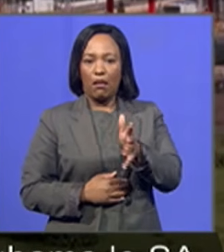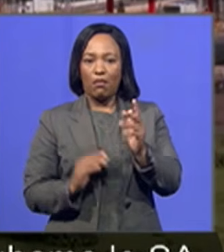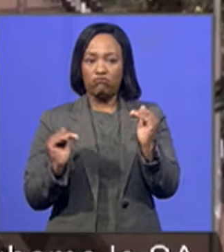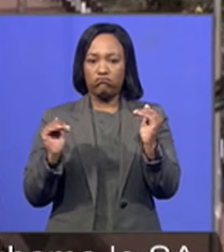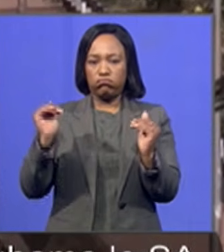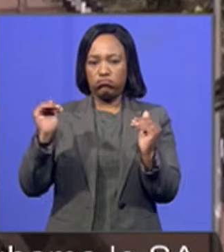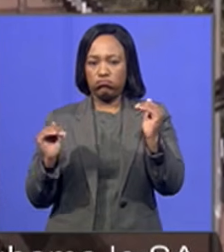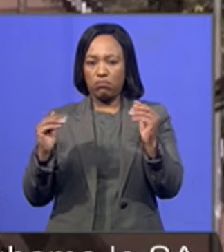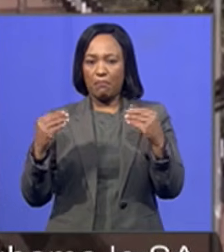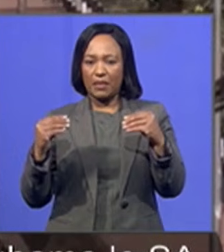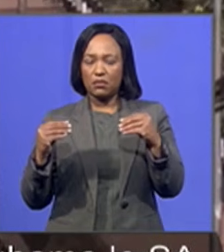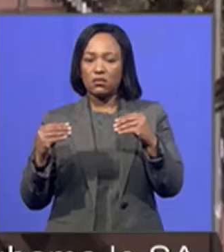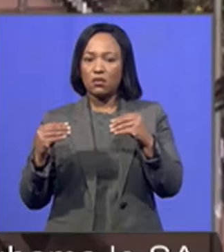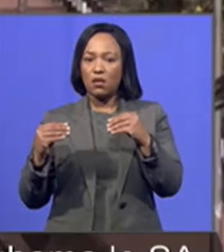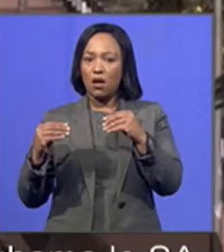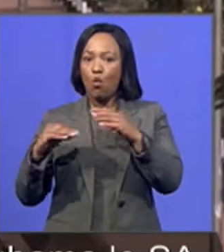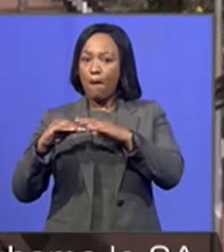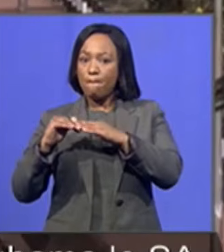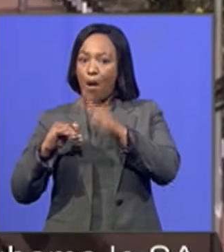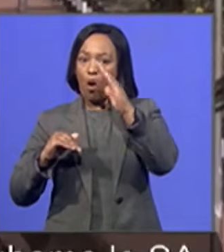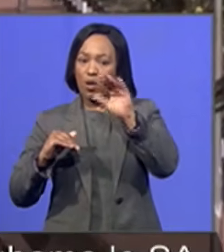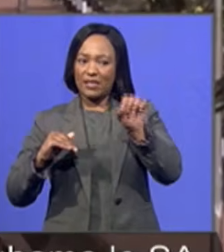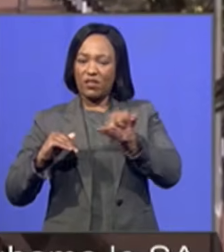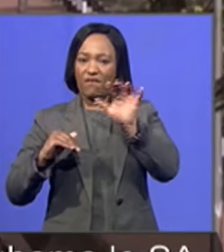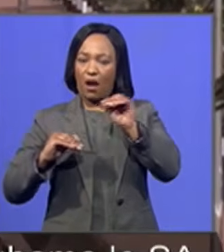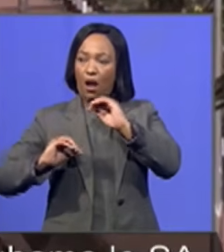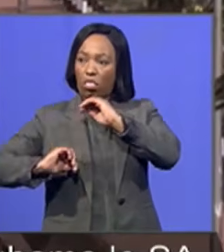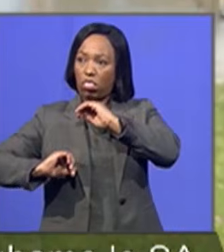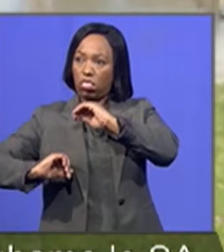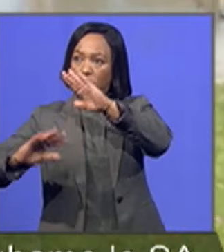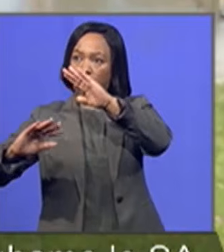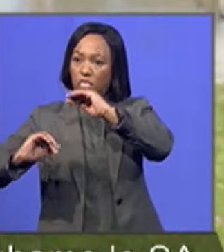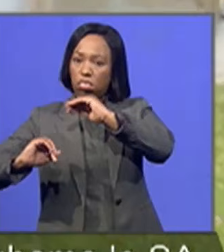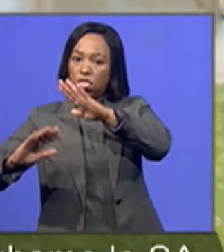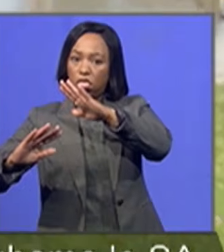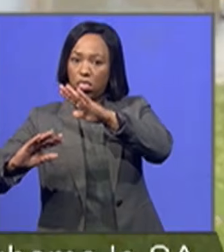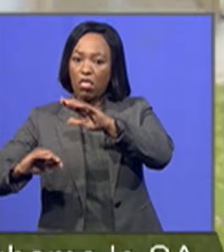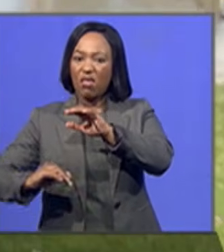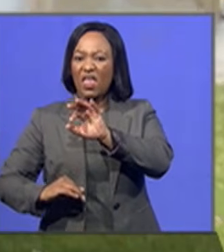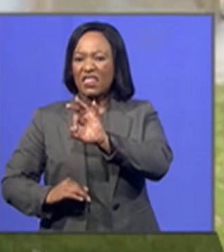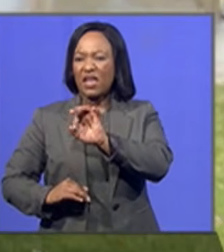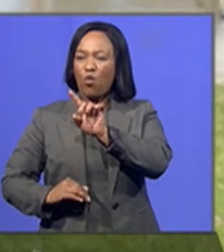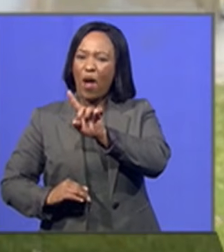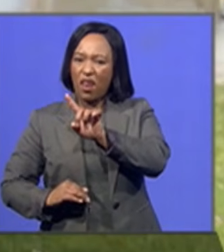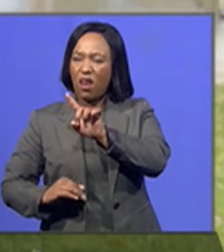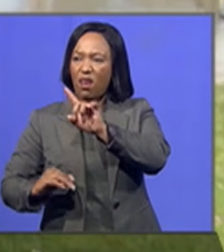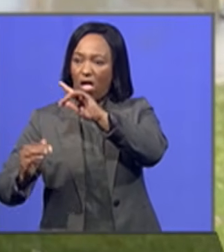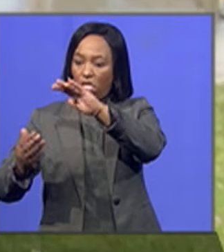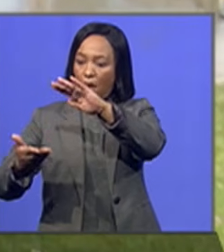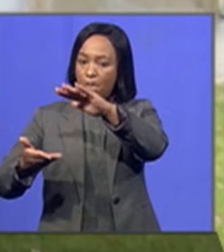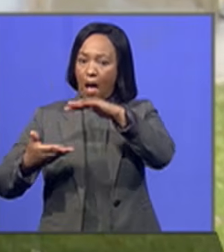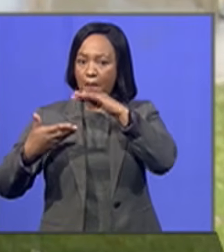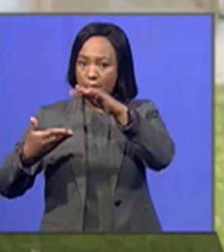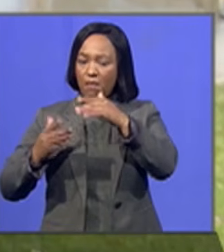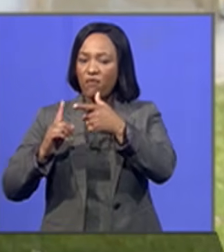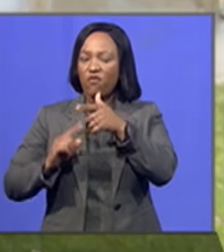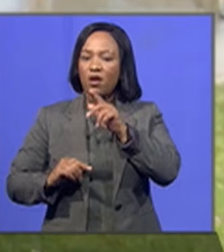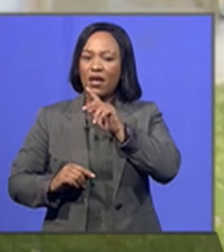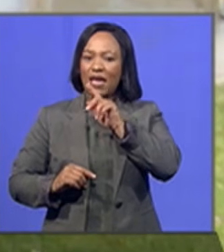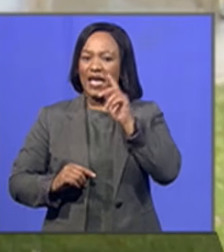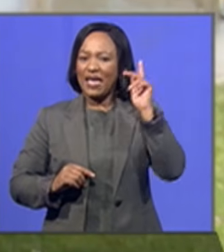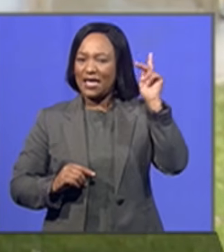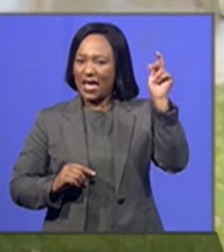trade, looking at almost an imbalance of 30-1. But that's not something to look at in terms of figures, but I think it's more of